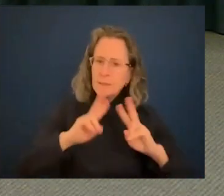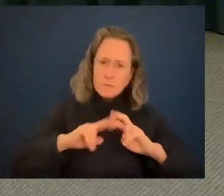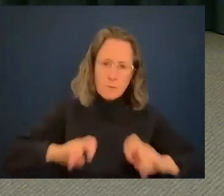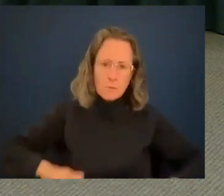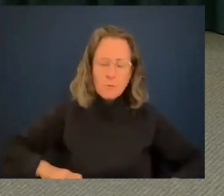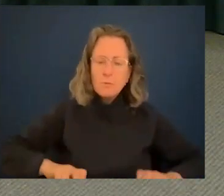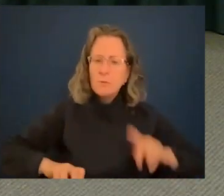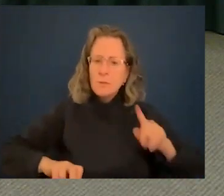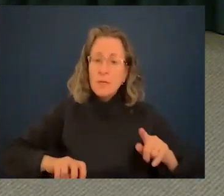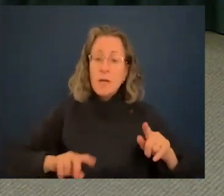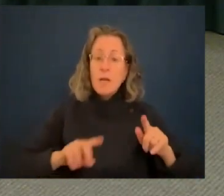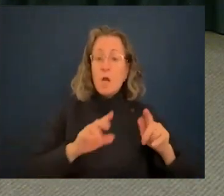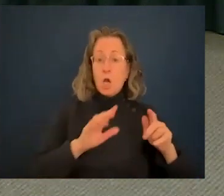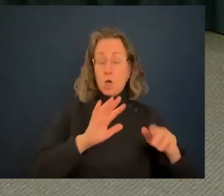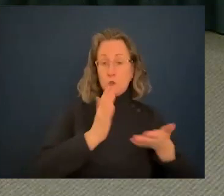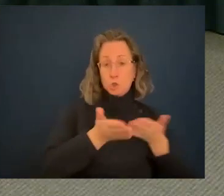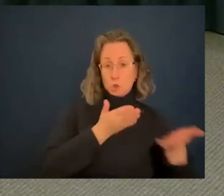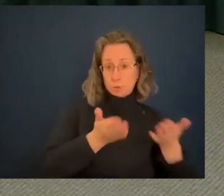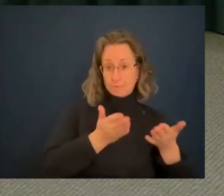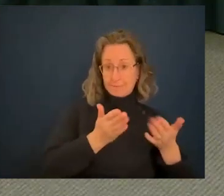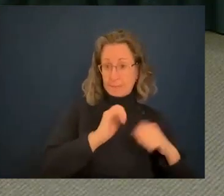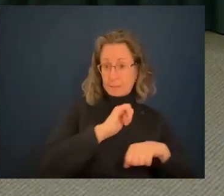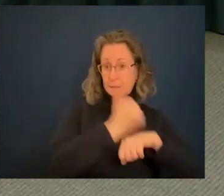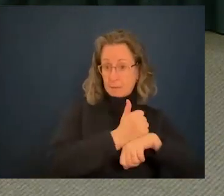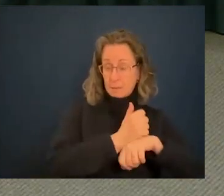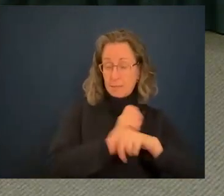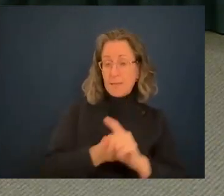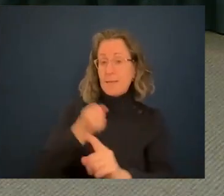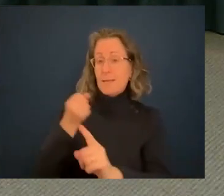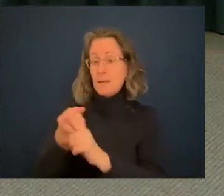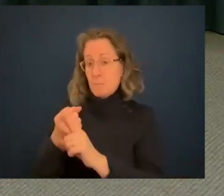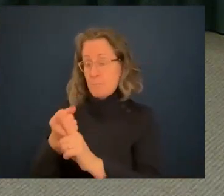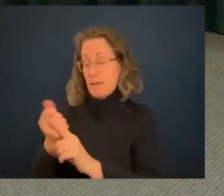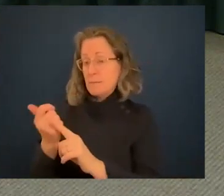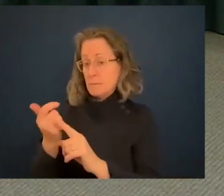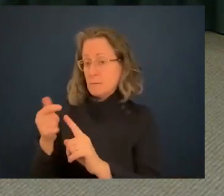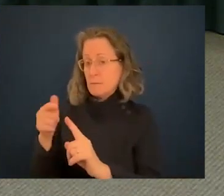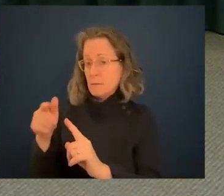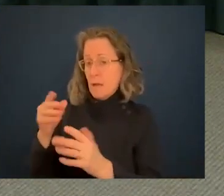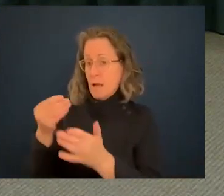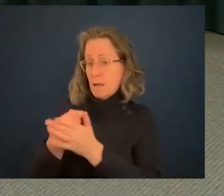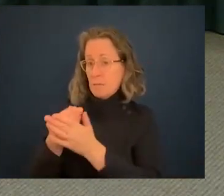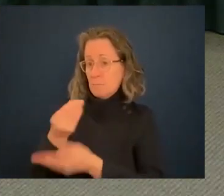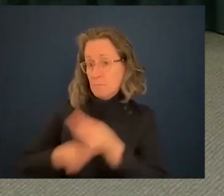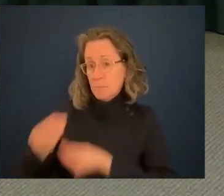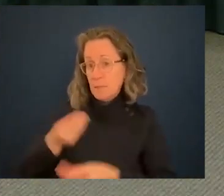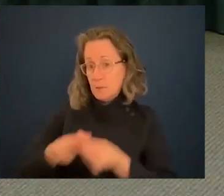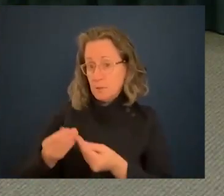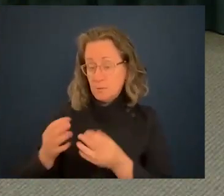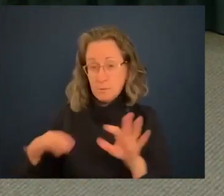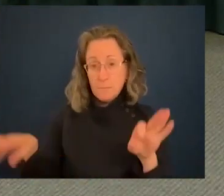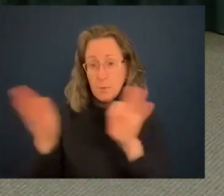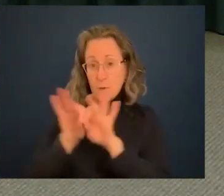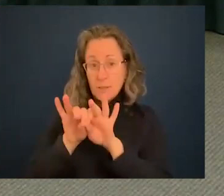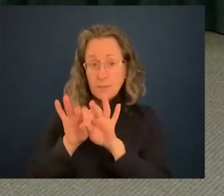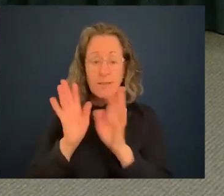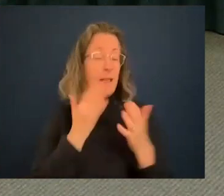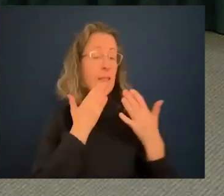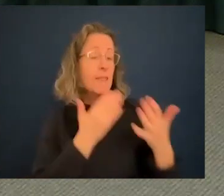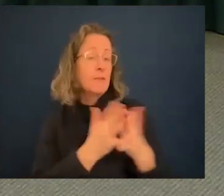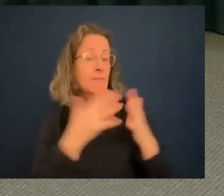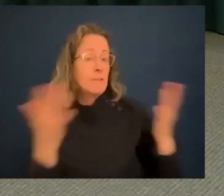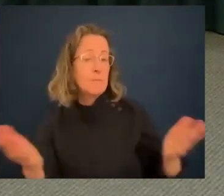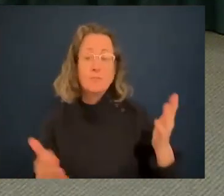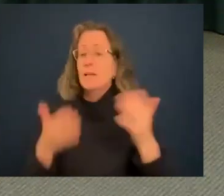on the taxpayers of Brattleboro can I ask yourself what's your thought there dick yeah okay oh